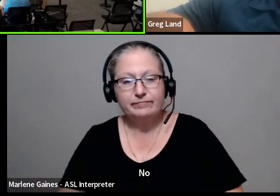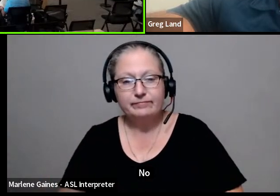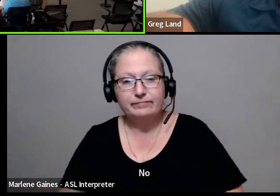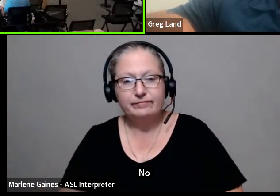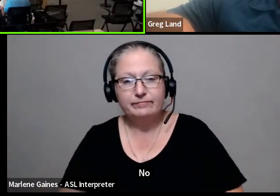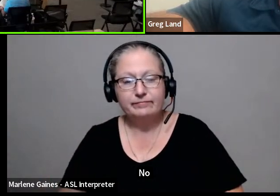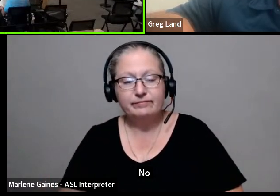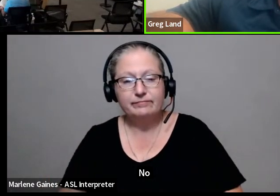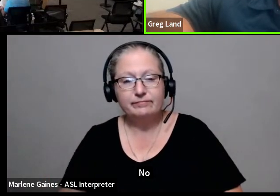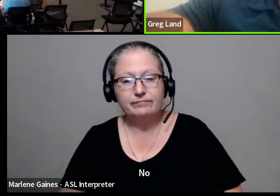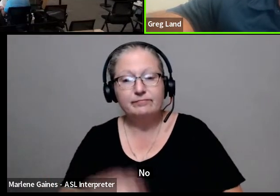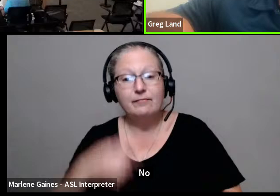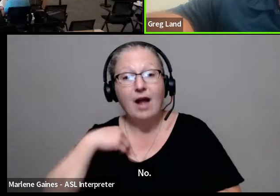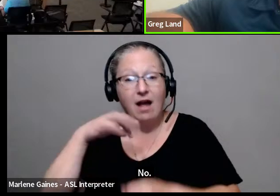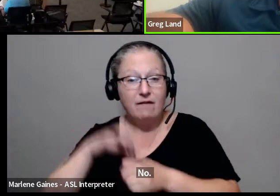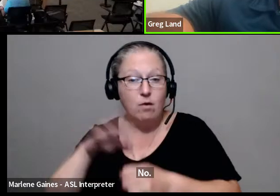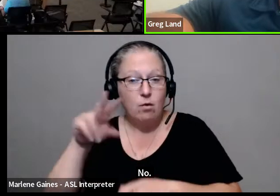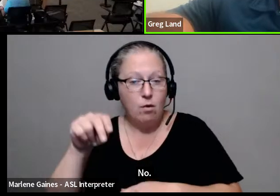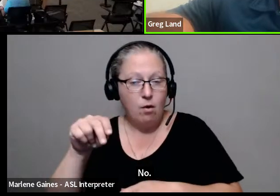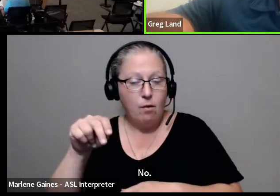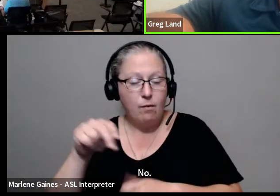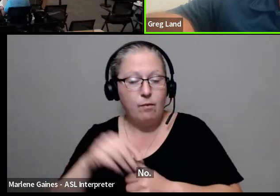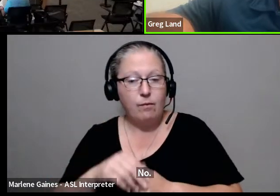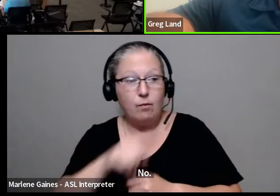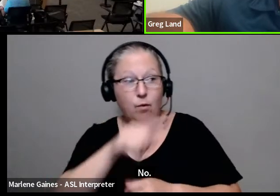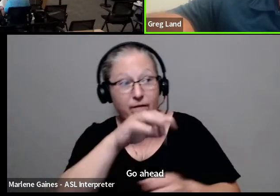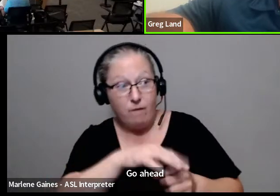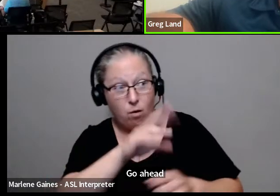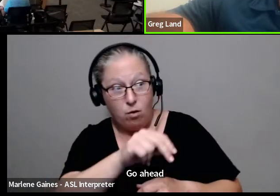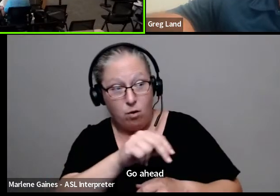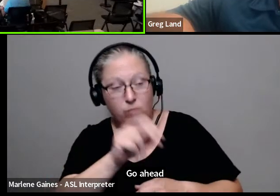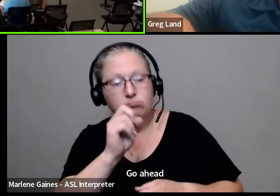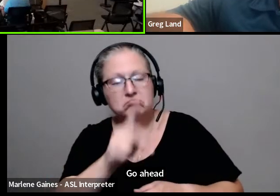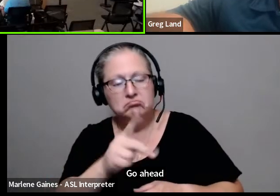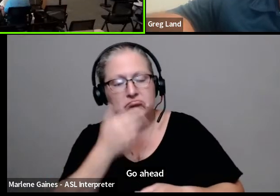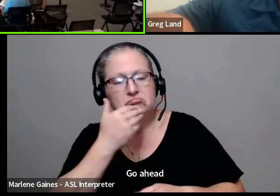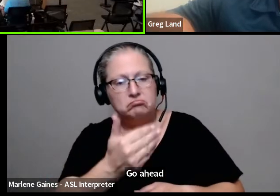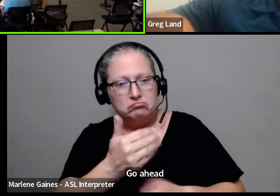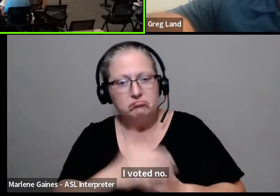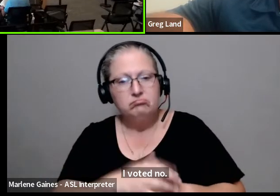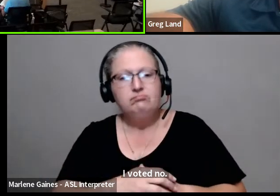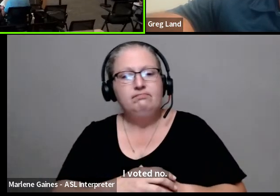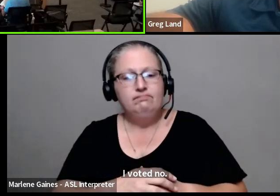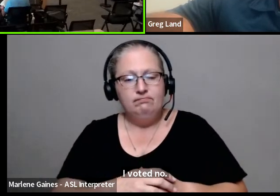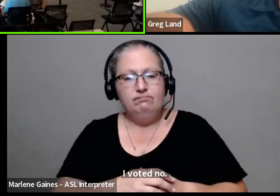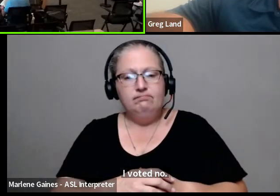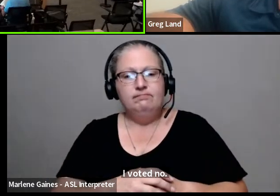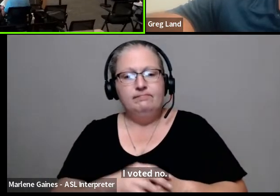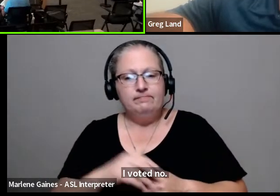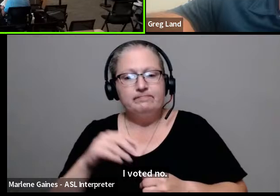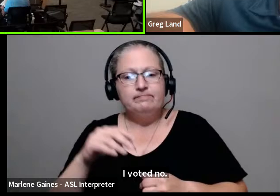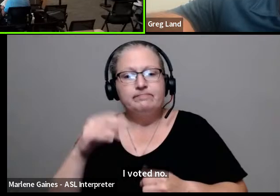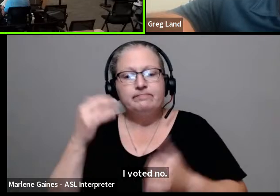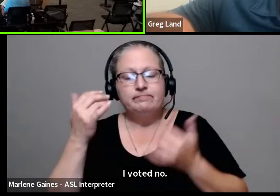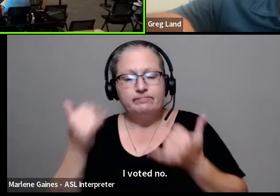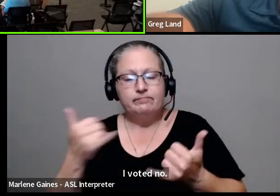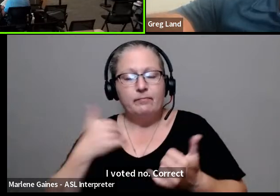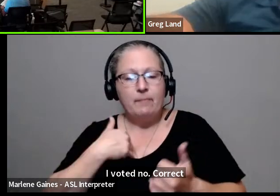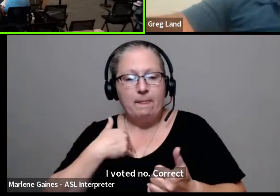Go ahead. I voted no. You voted no. Okay. Correct. Okay, so we